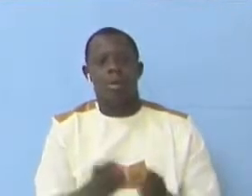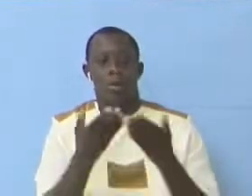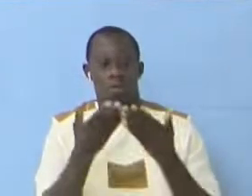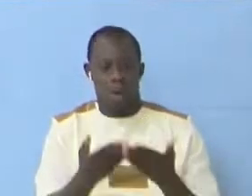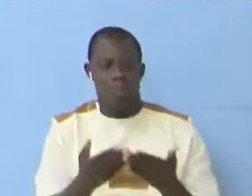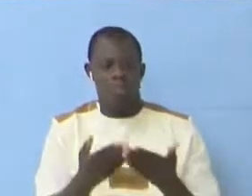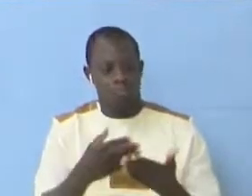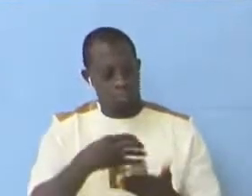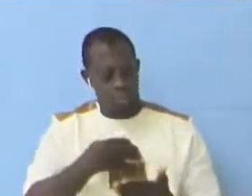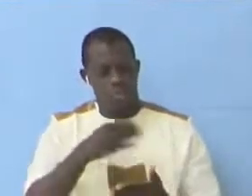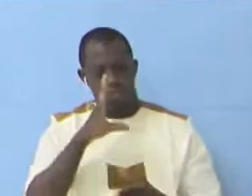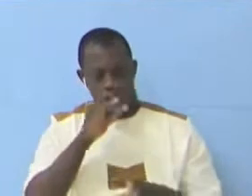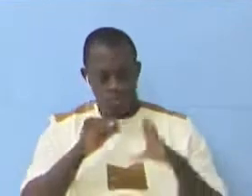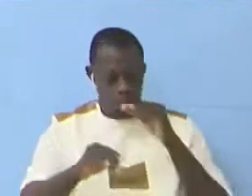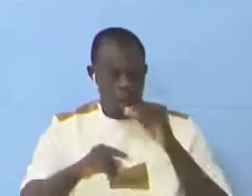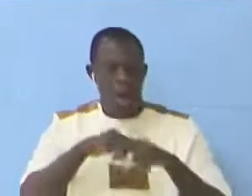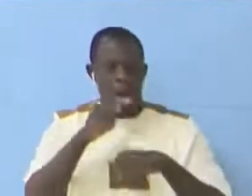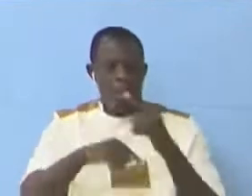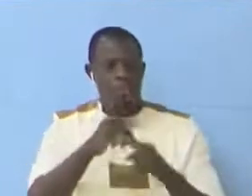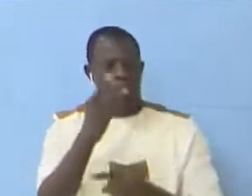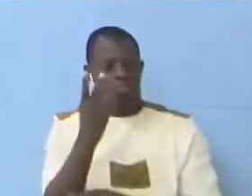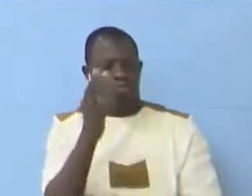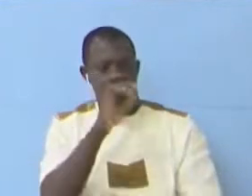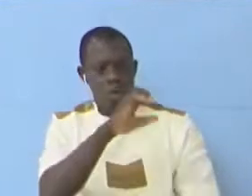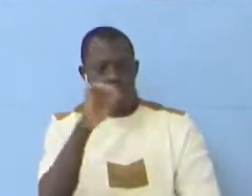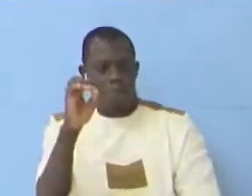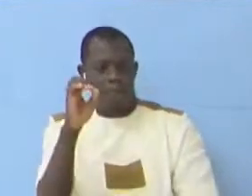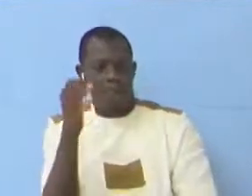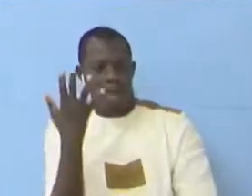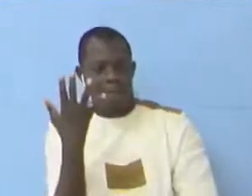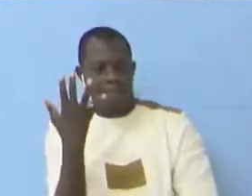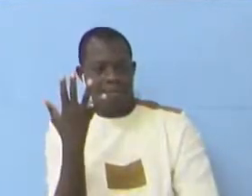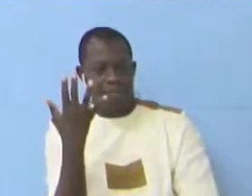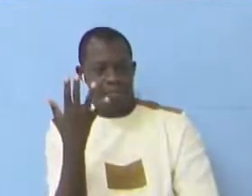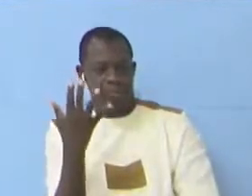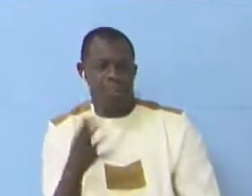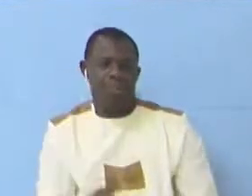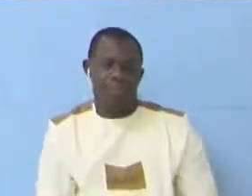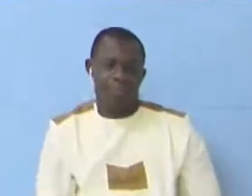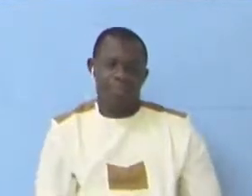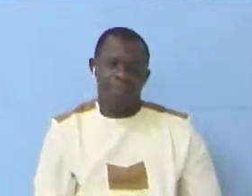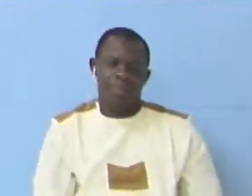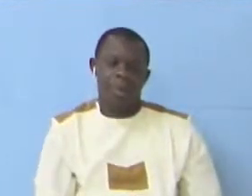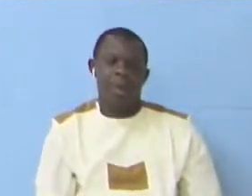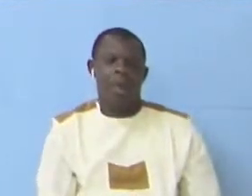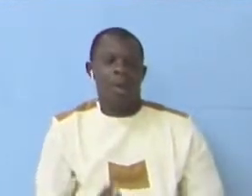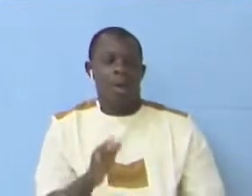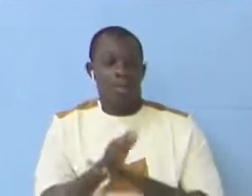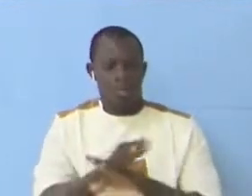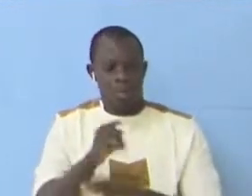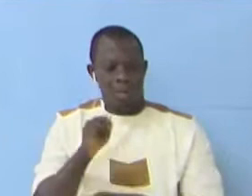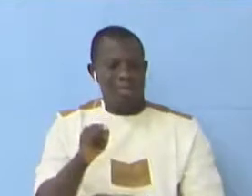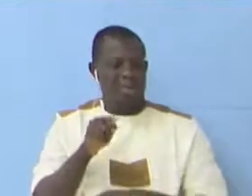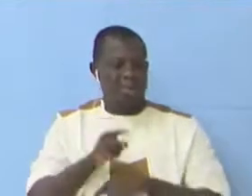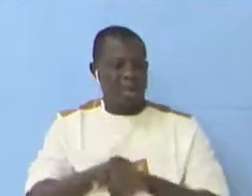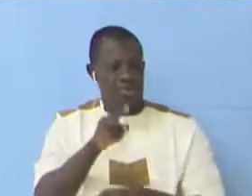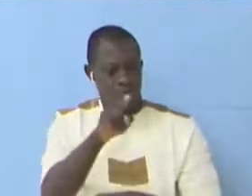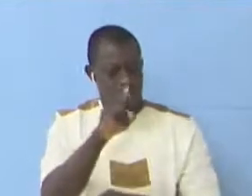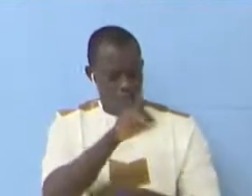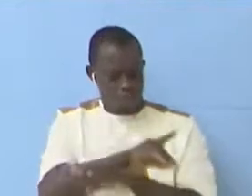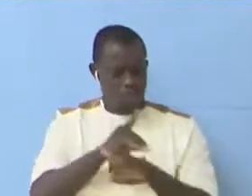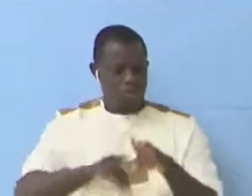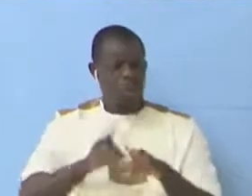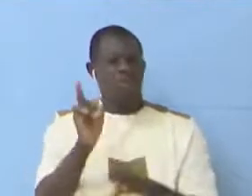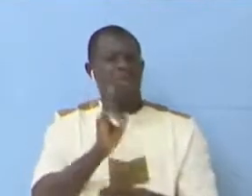2005. léegi ñu jàll ci atum 2005. At this time, what position did you hold?